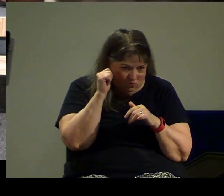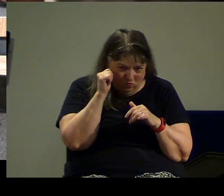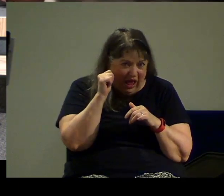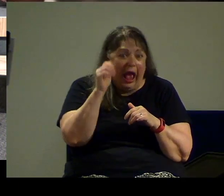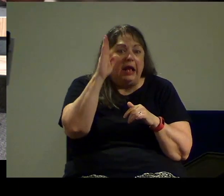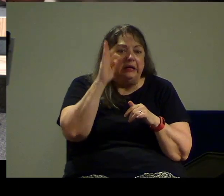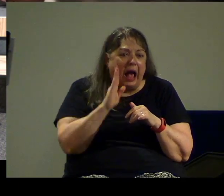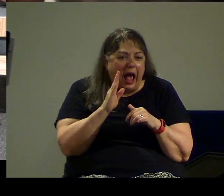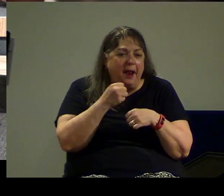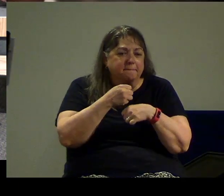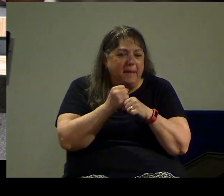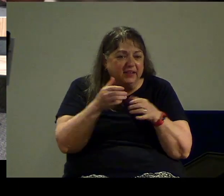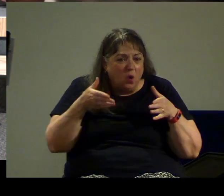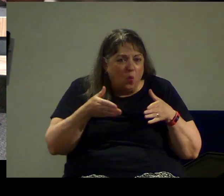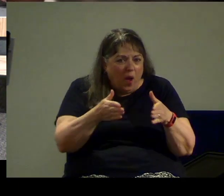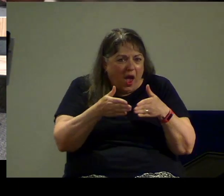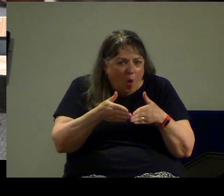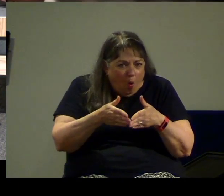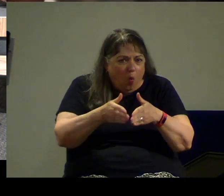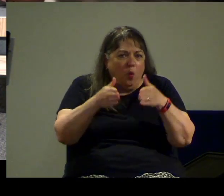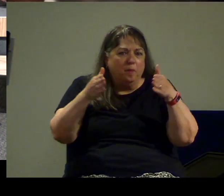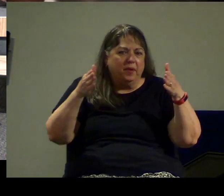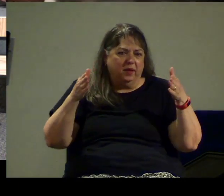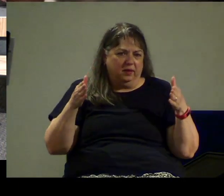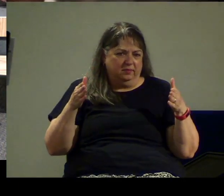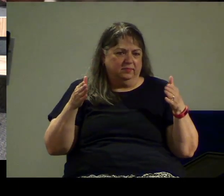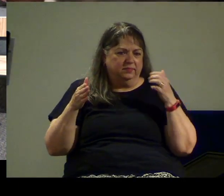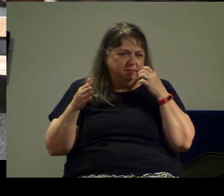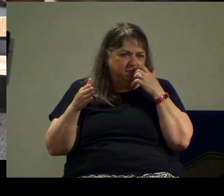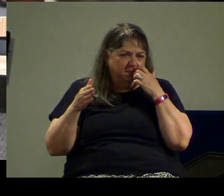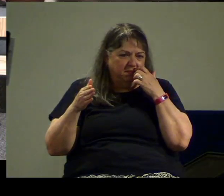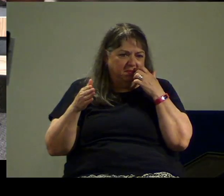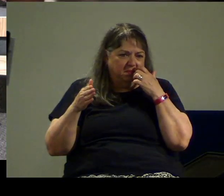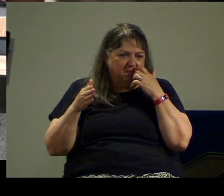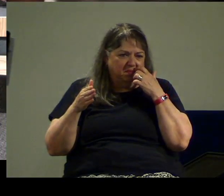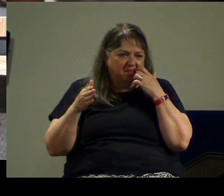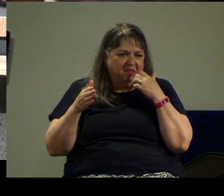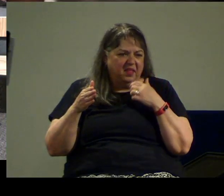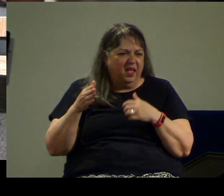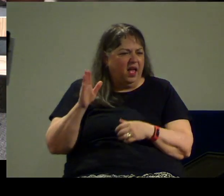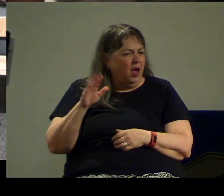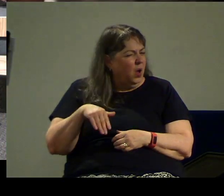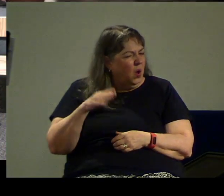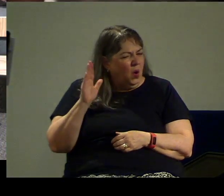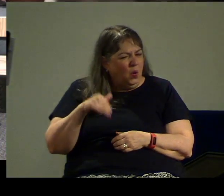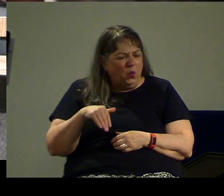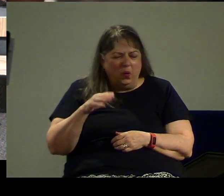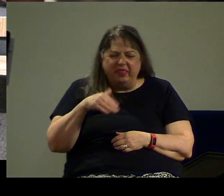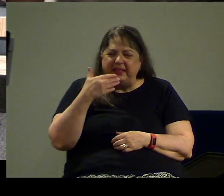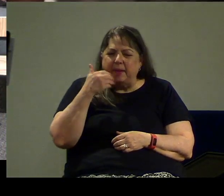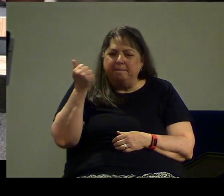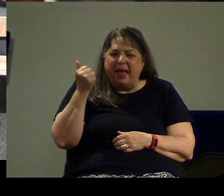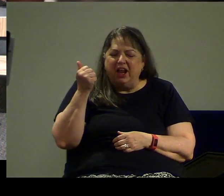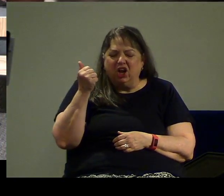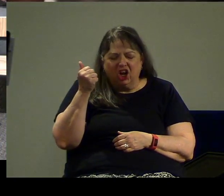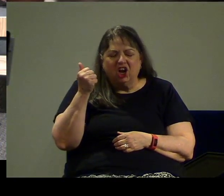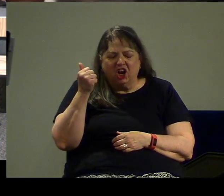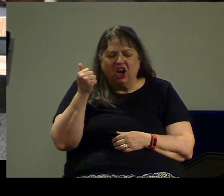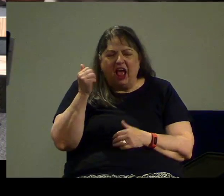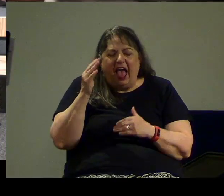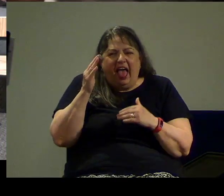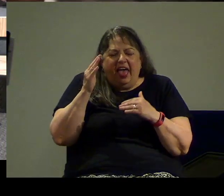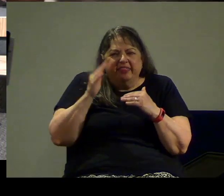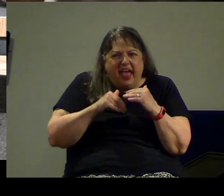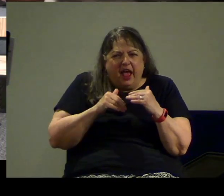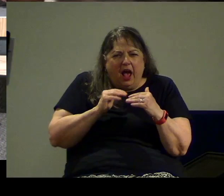way for us in the greatest and largest of situations and circumstances that in our own we cannot handle